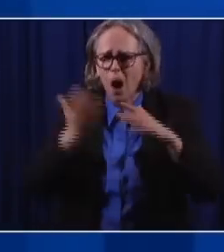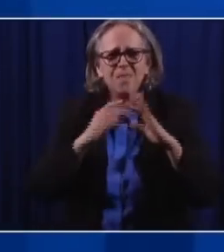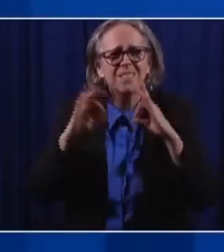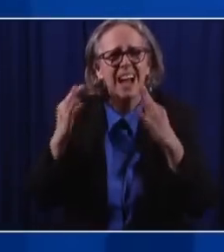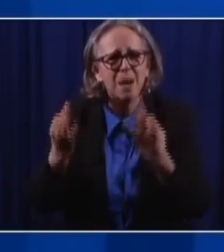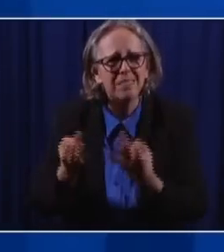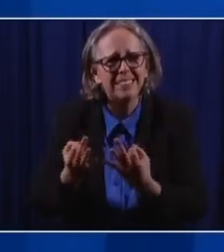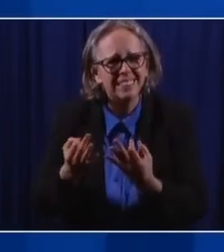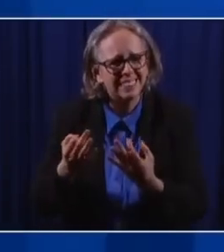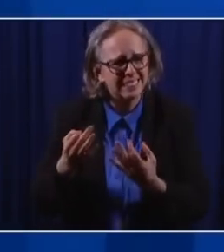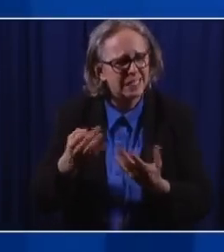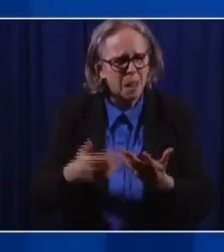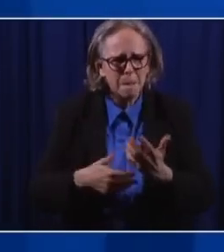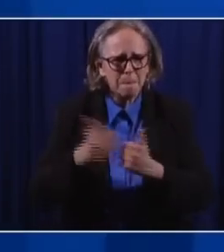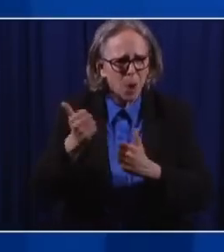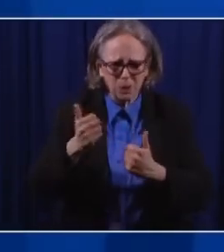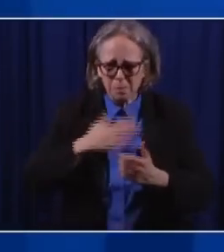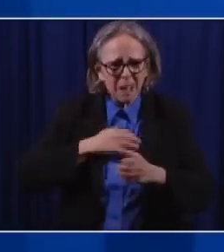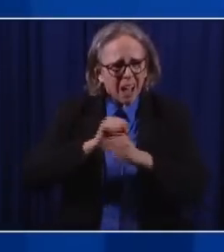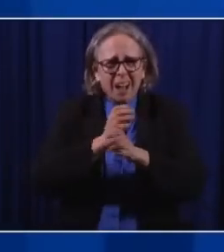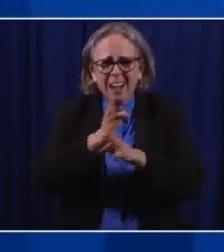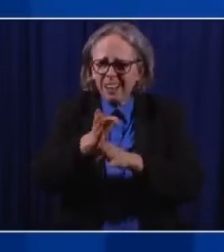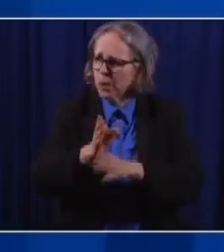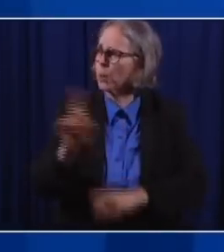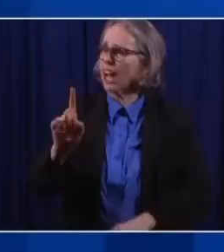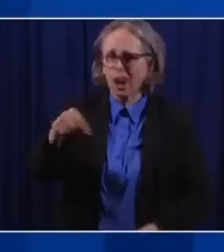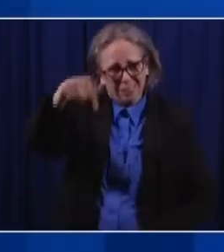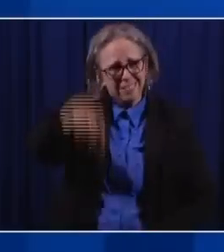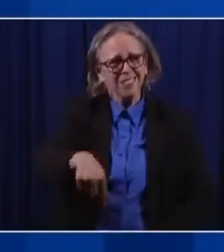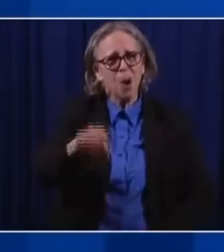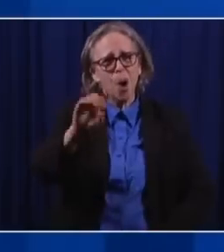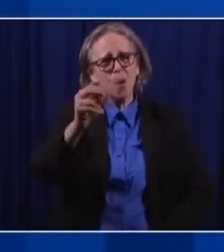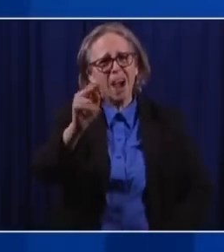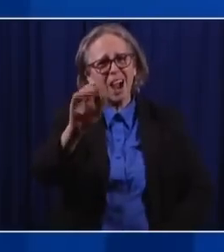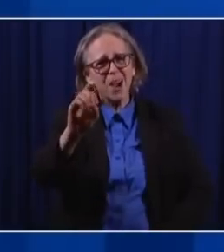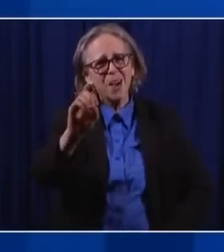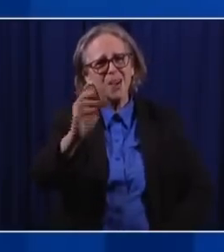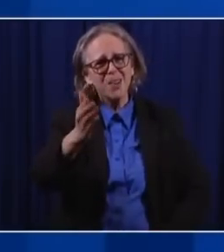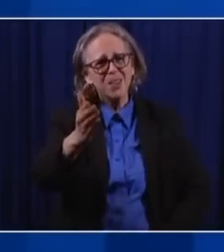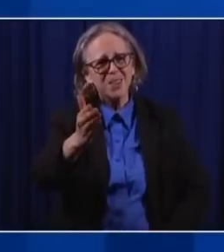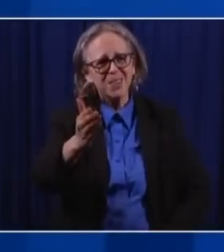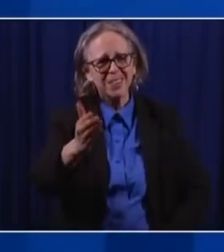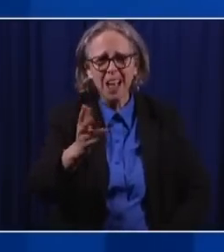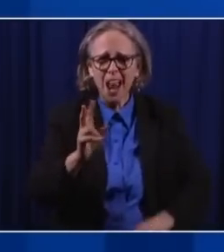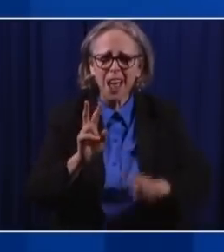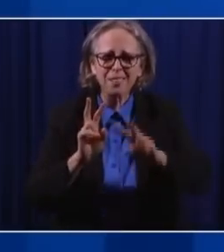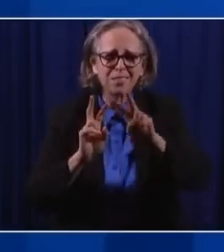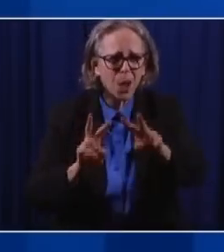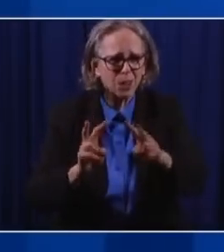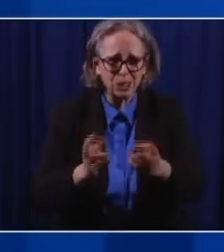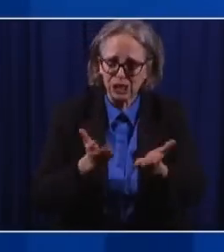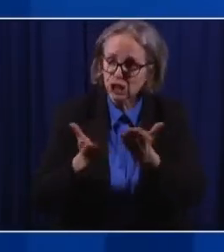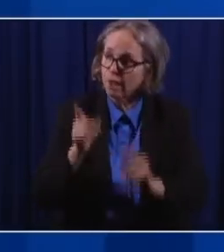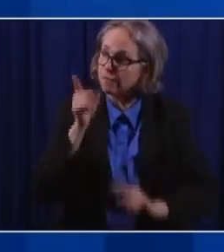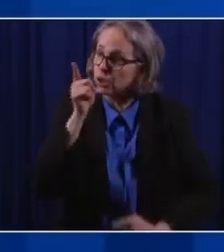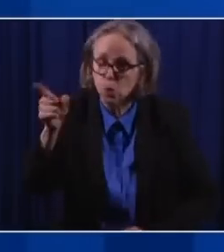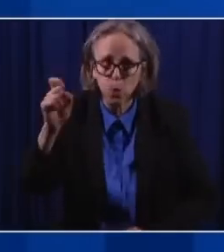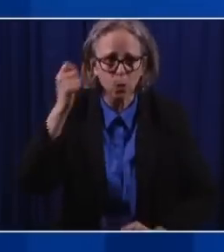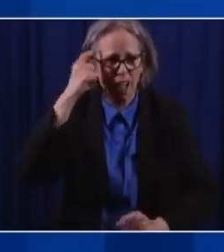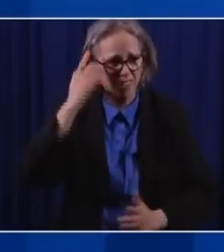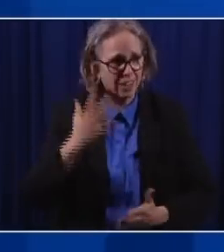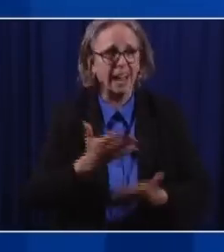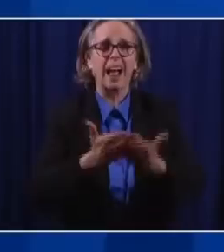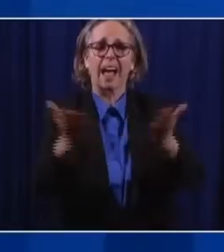career. I look forward, therefore, to serving you and our state because I'm confident that together we really